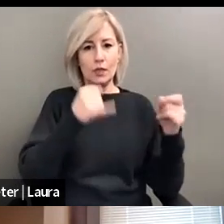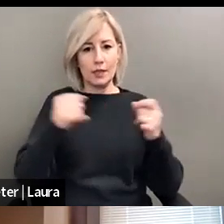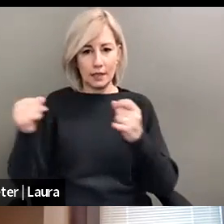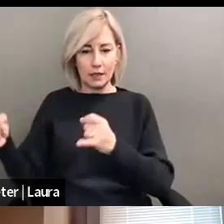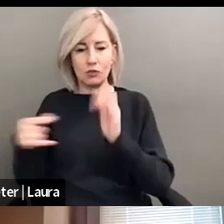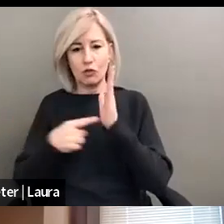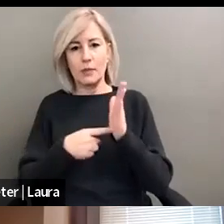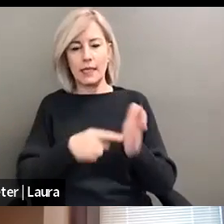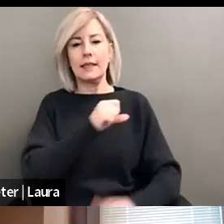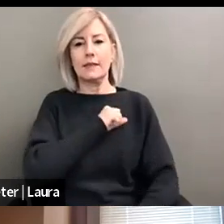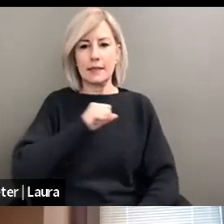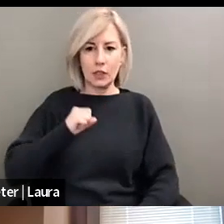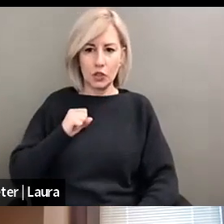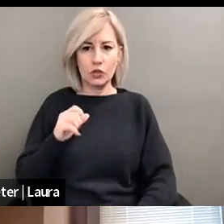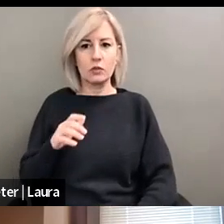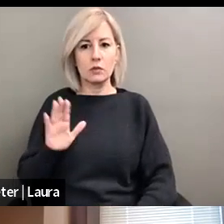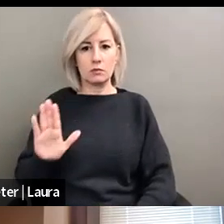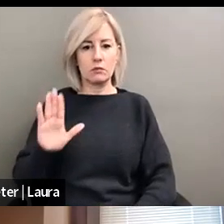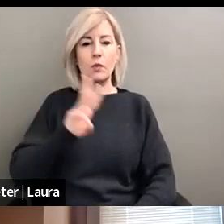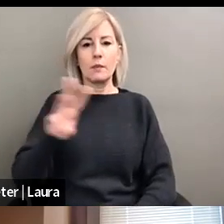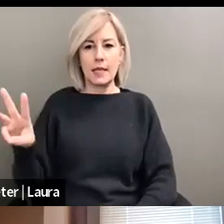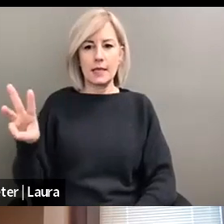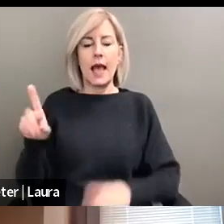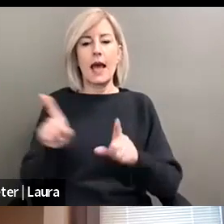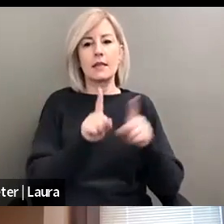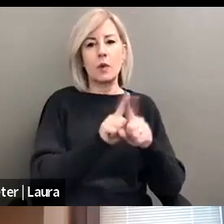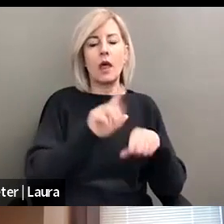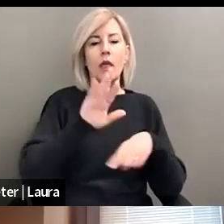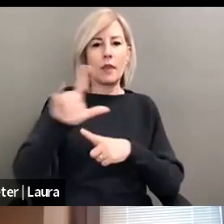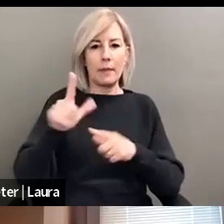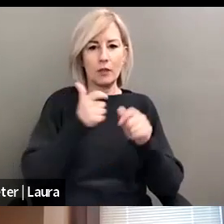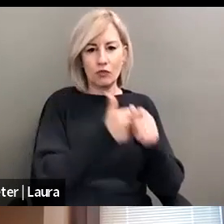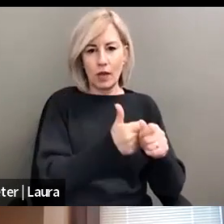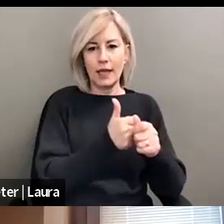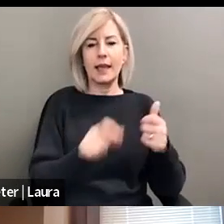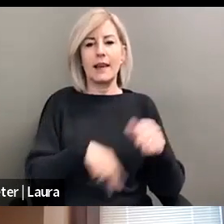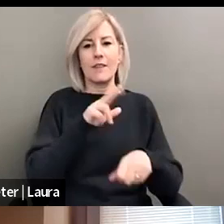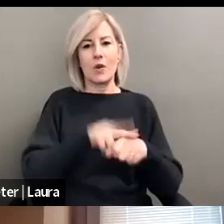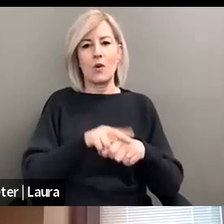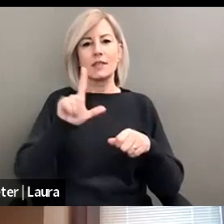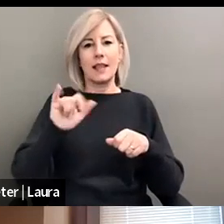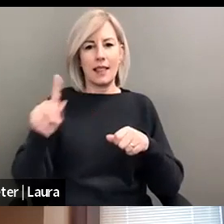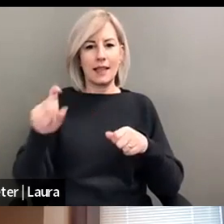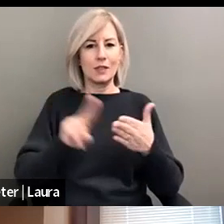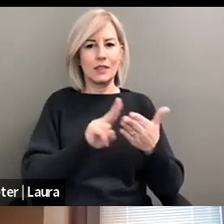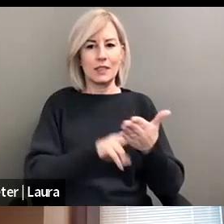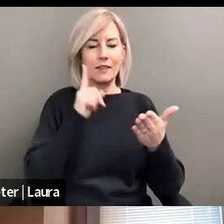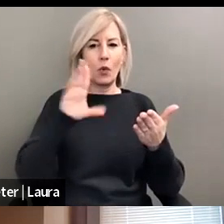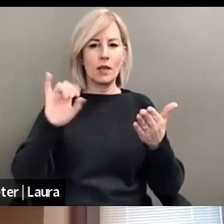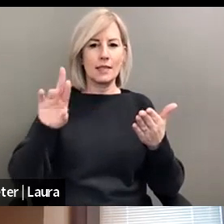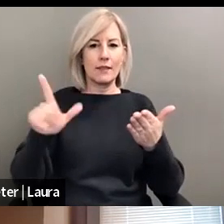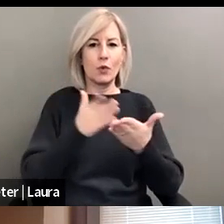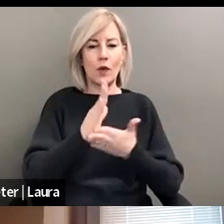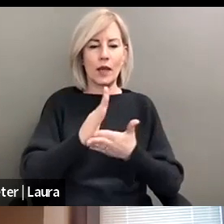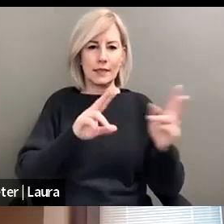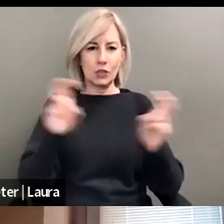and senators' websites, as well to the bill tracking, and then of course to the links to register for civil rights issues.